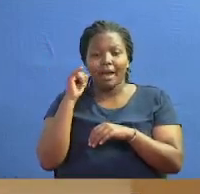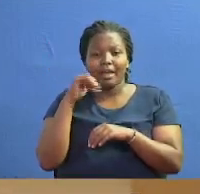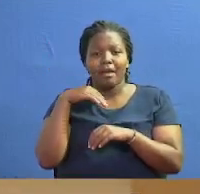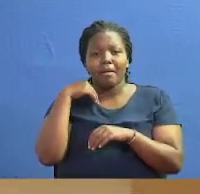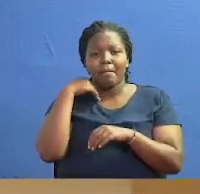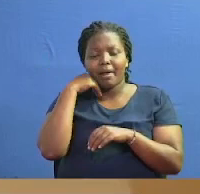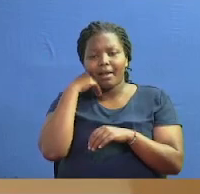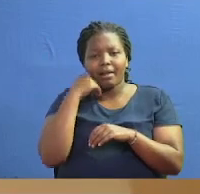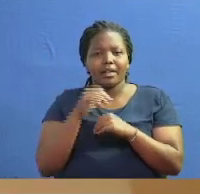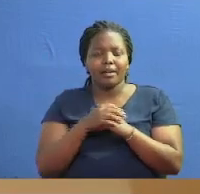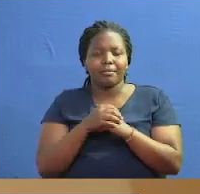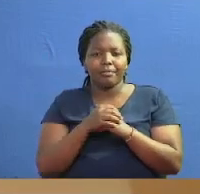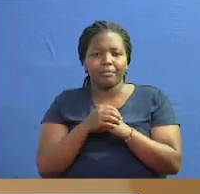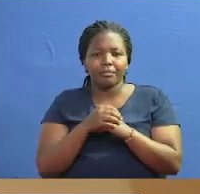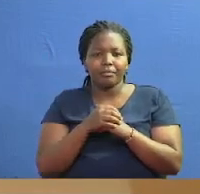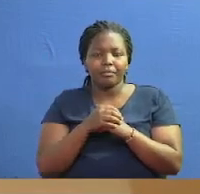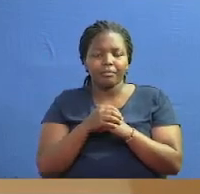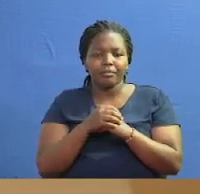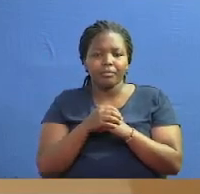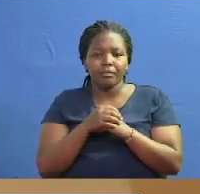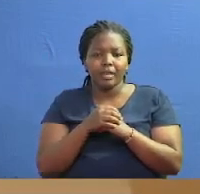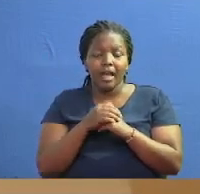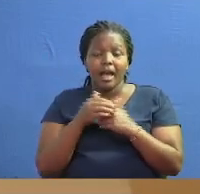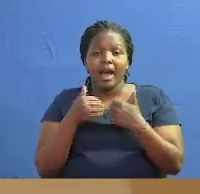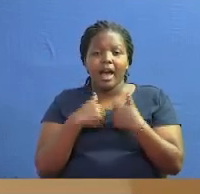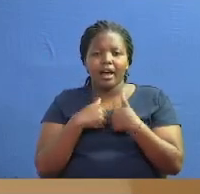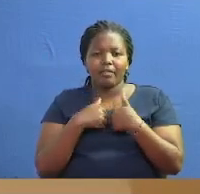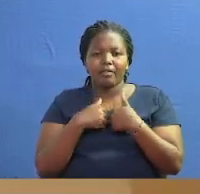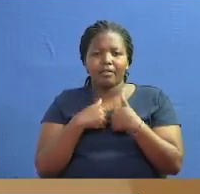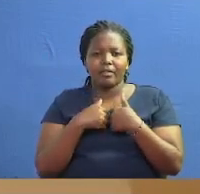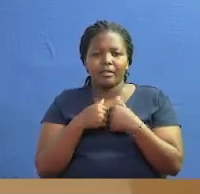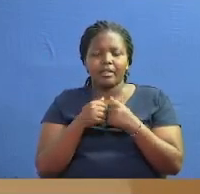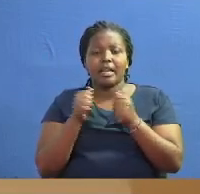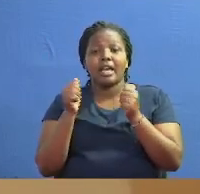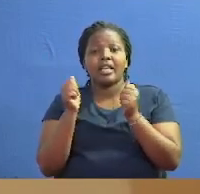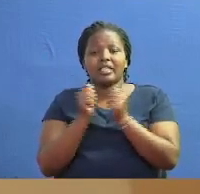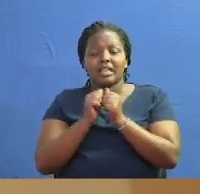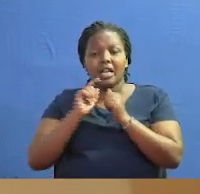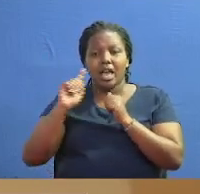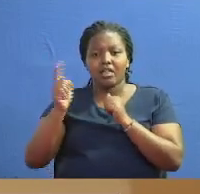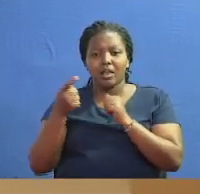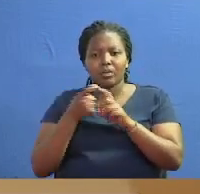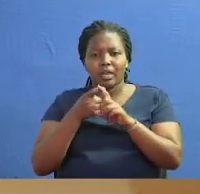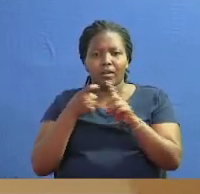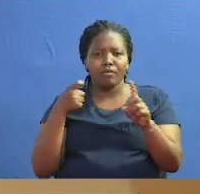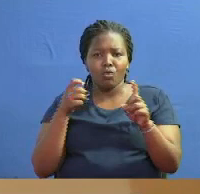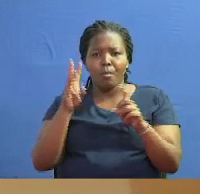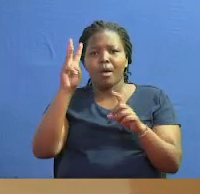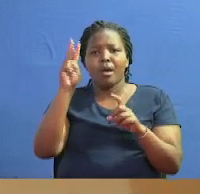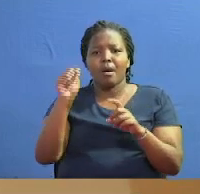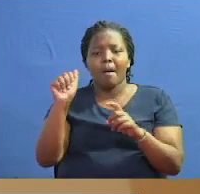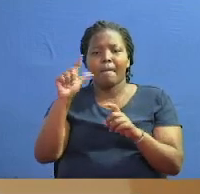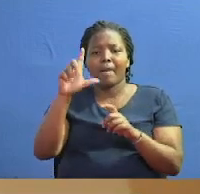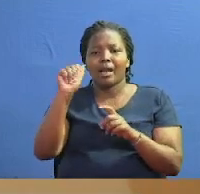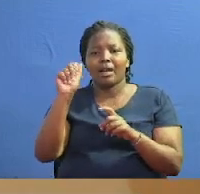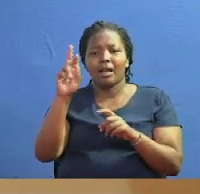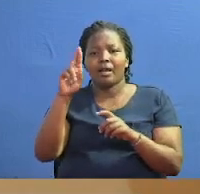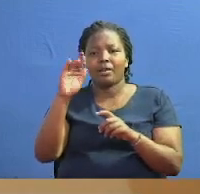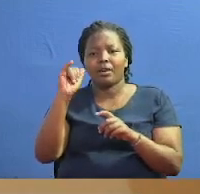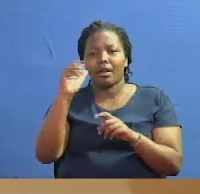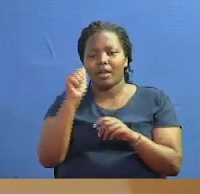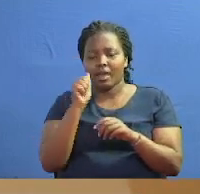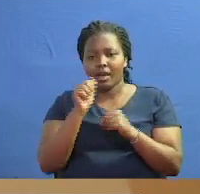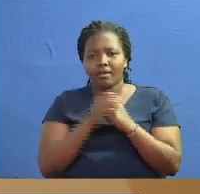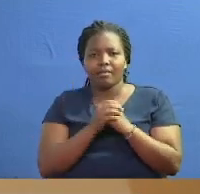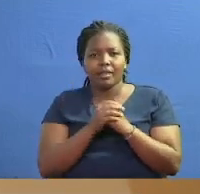those 3.4 million people, we had 12,000 deaths from malaria. And malaria